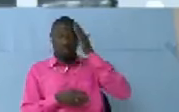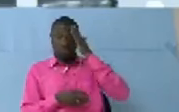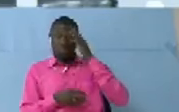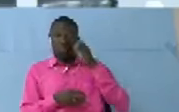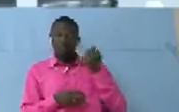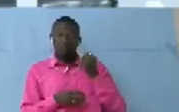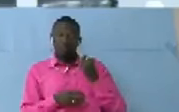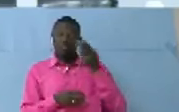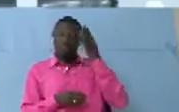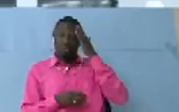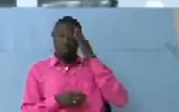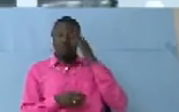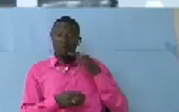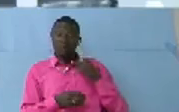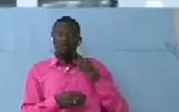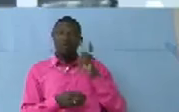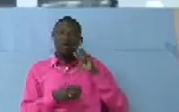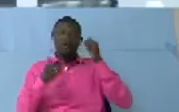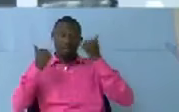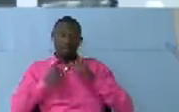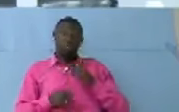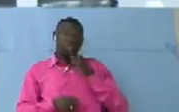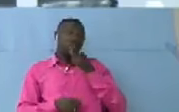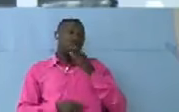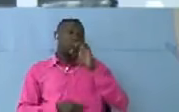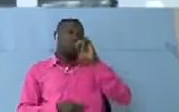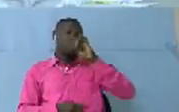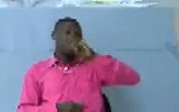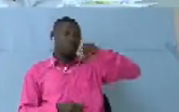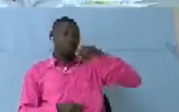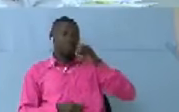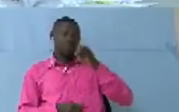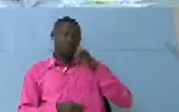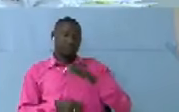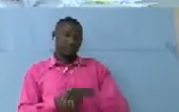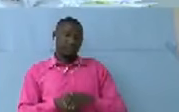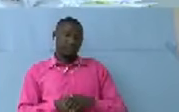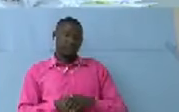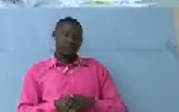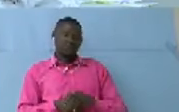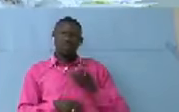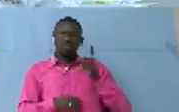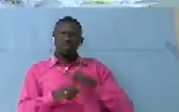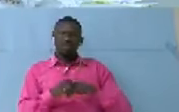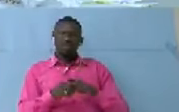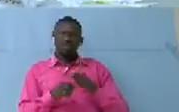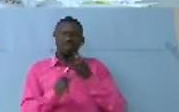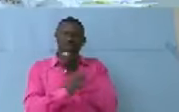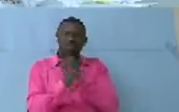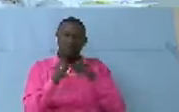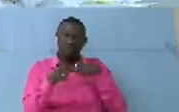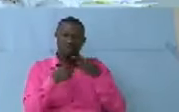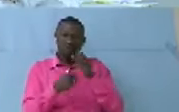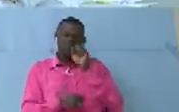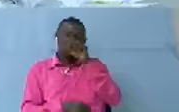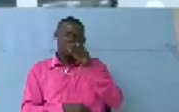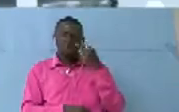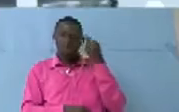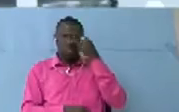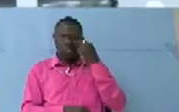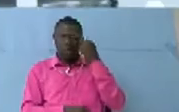that way, he must be aware of what had happened to Oje. And what is the state of your eye at the moment? Sai ndu ni tembo ina